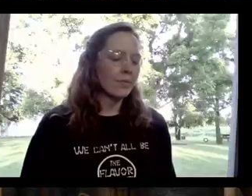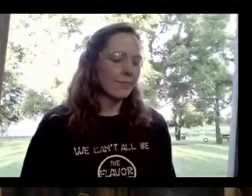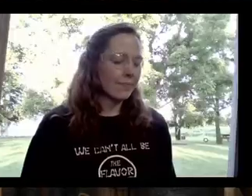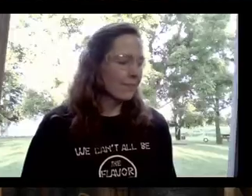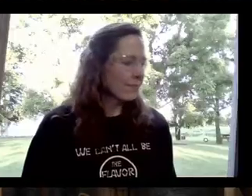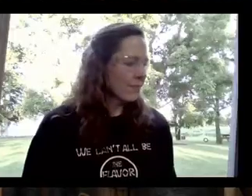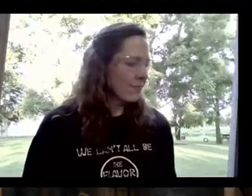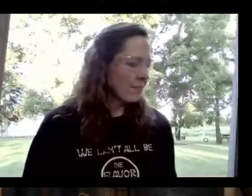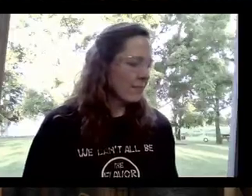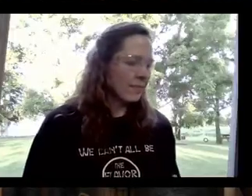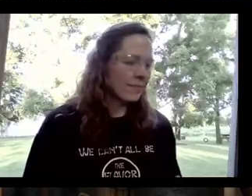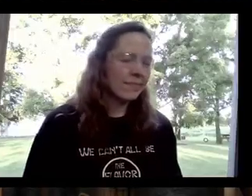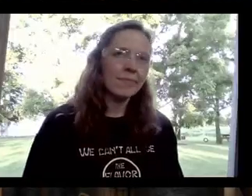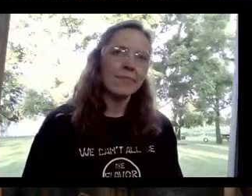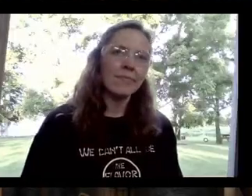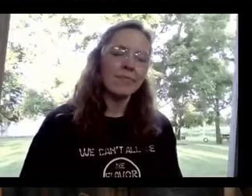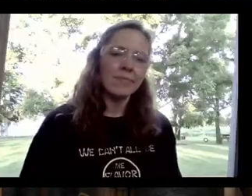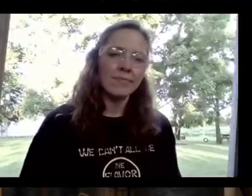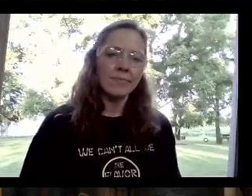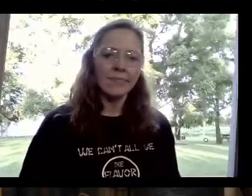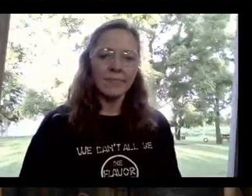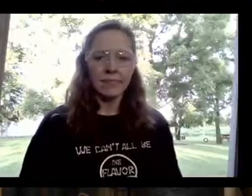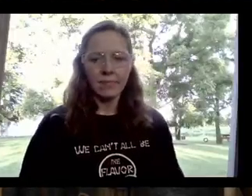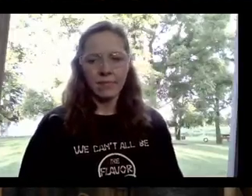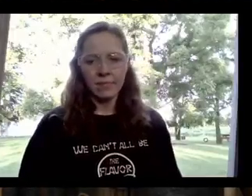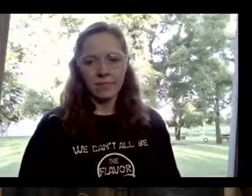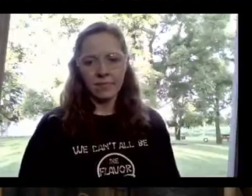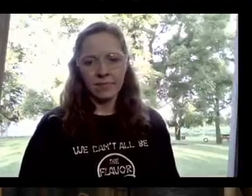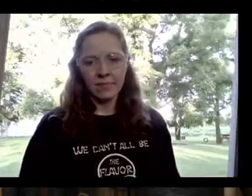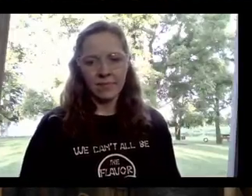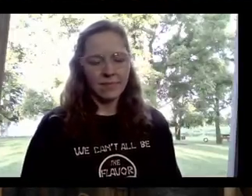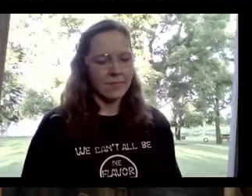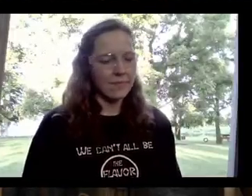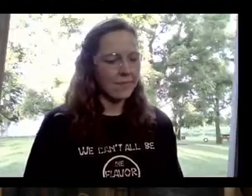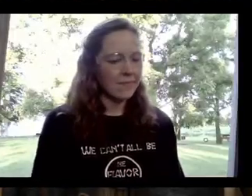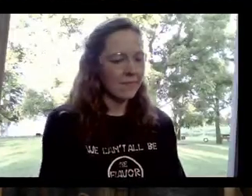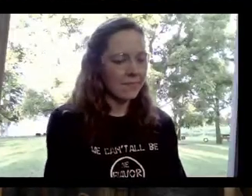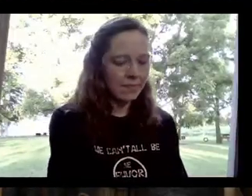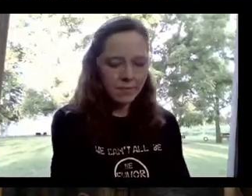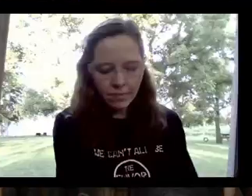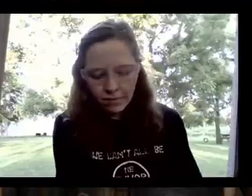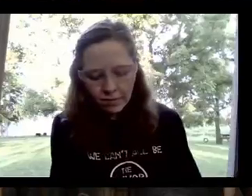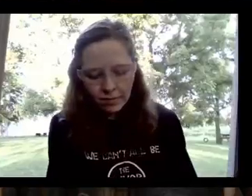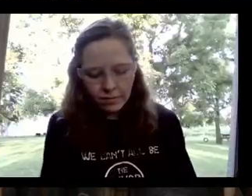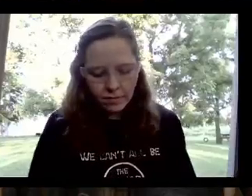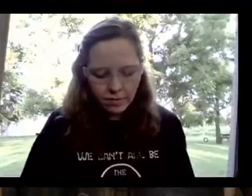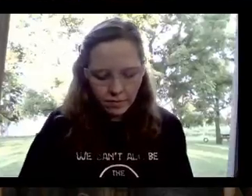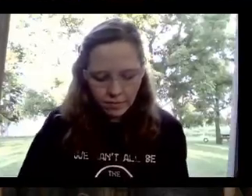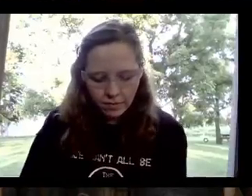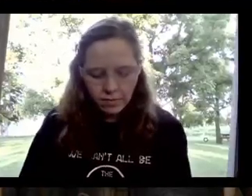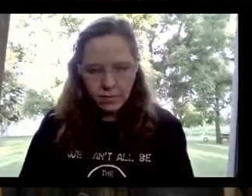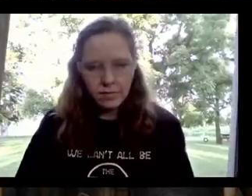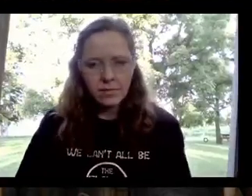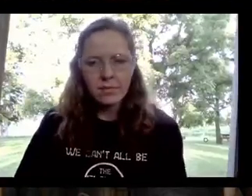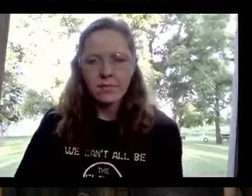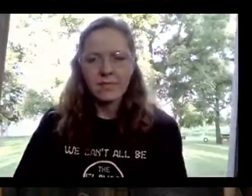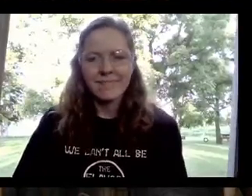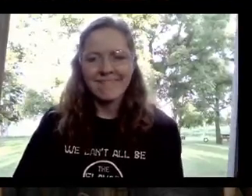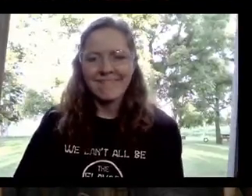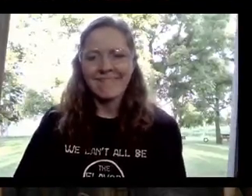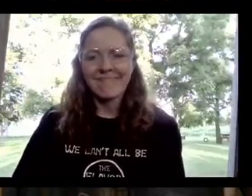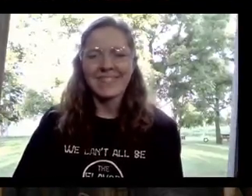coal? Okay, so that's a hard one to define for me, so I'm probably gonna give a different answer every